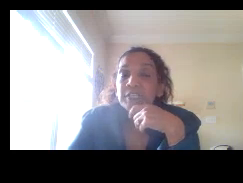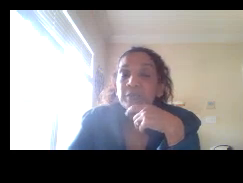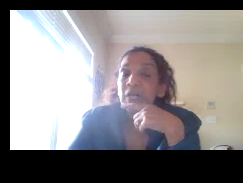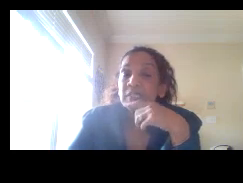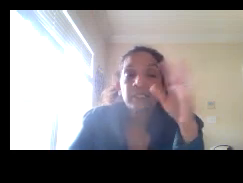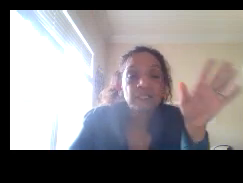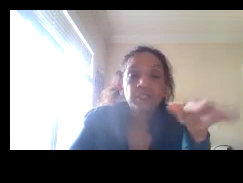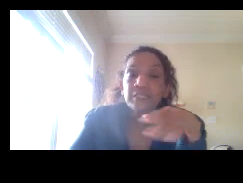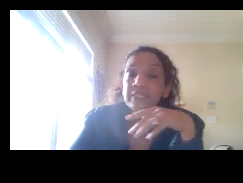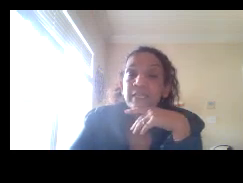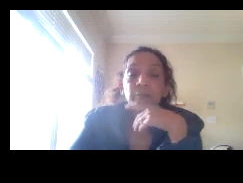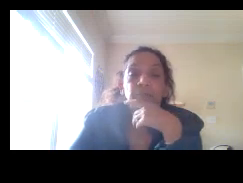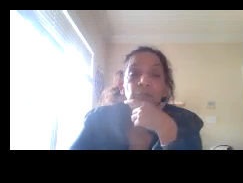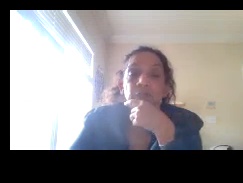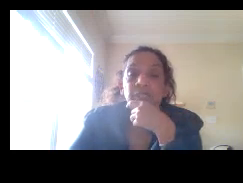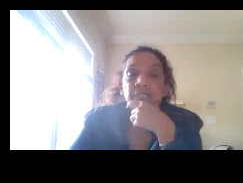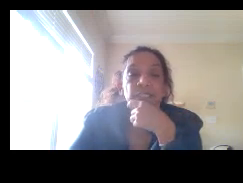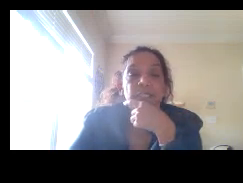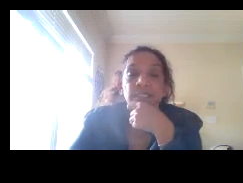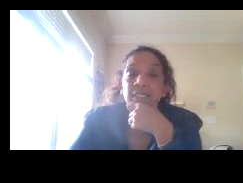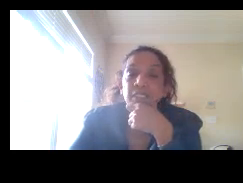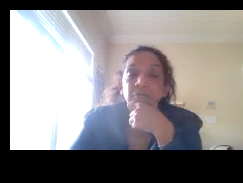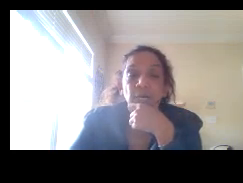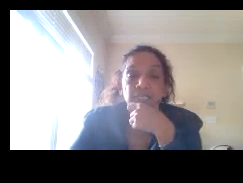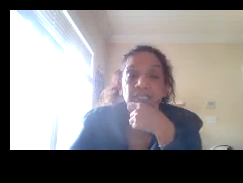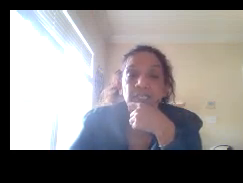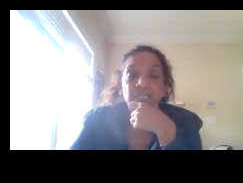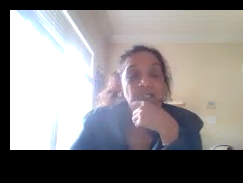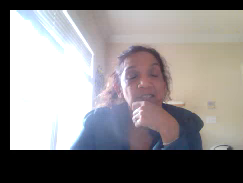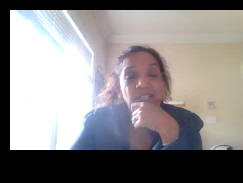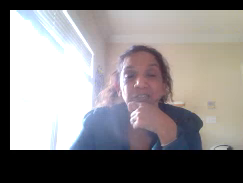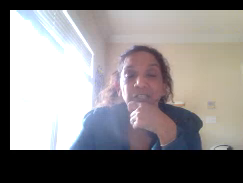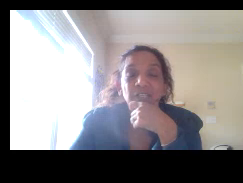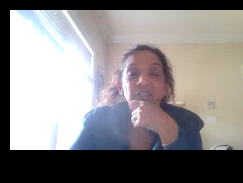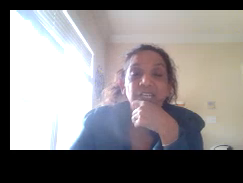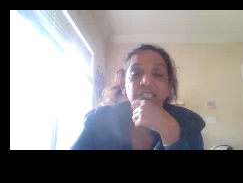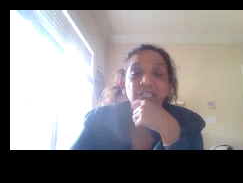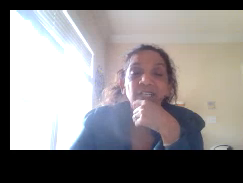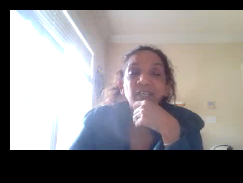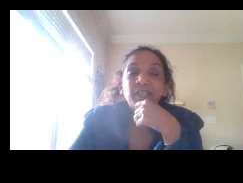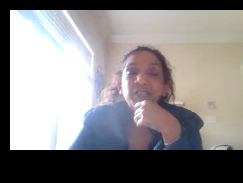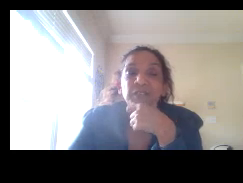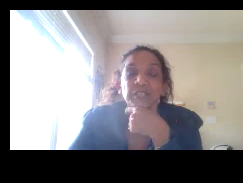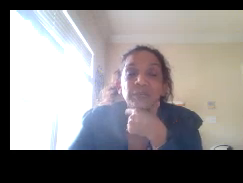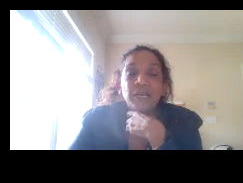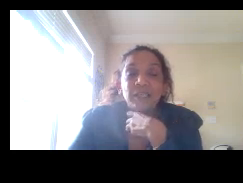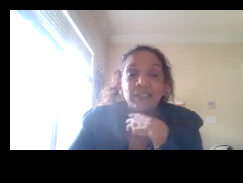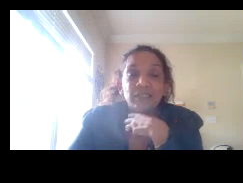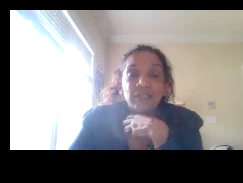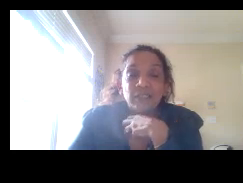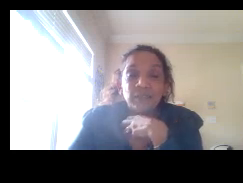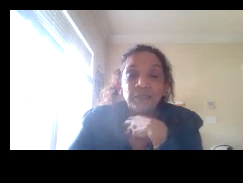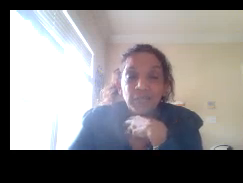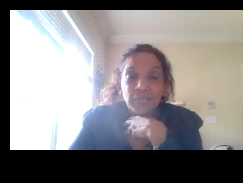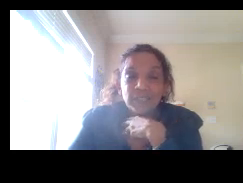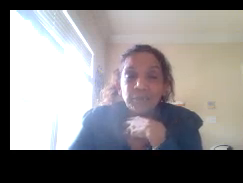Have a written policy. These are just examples. There are tons and tons of policies that you can create to